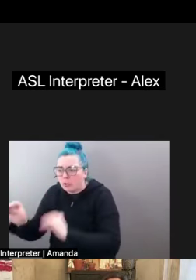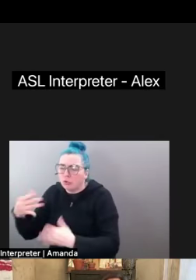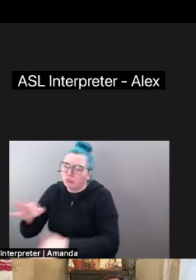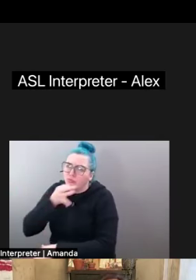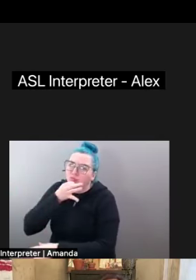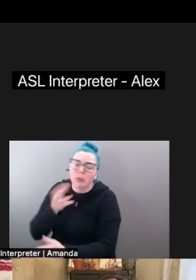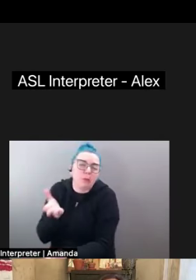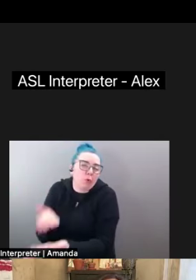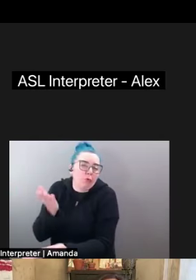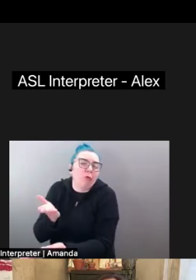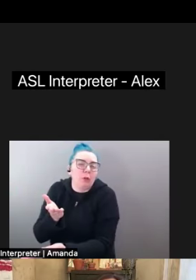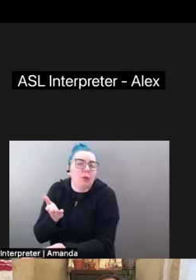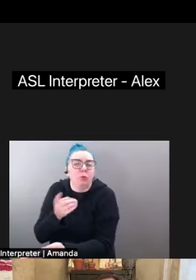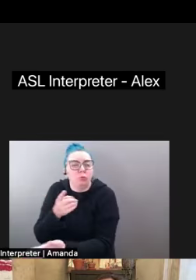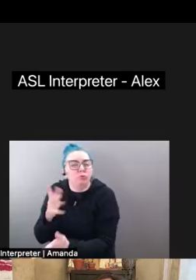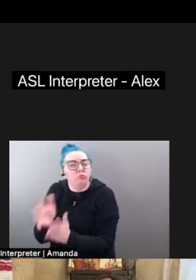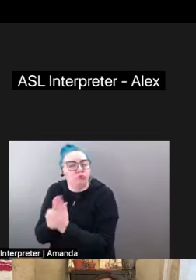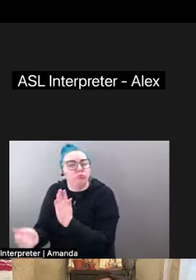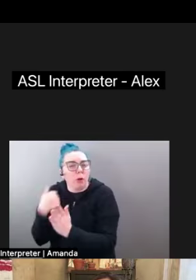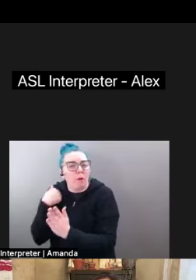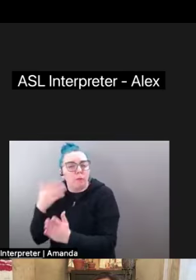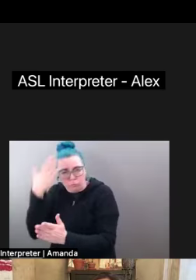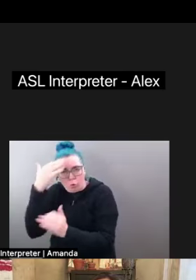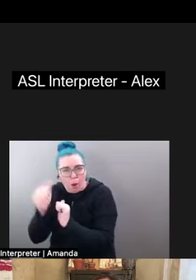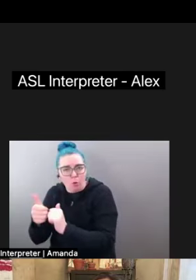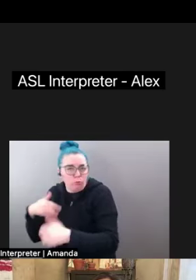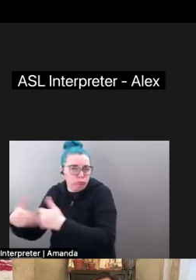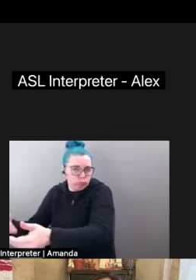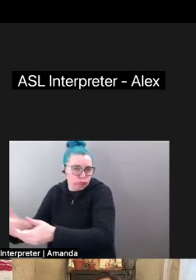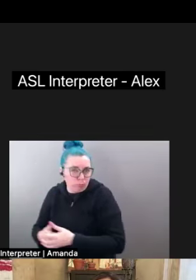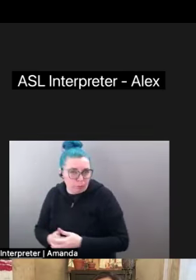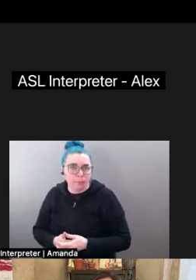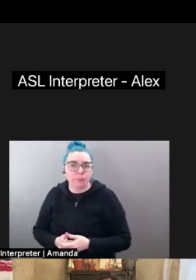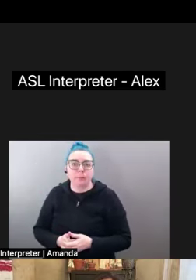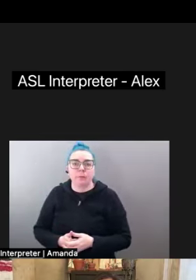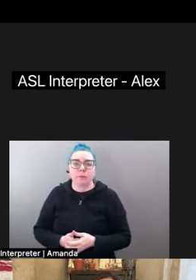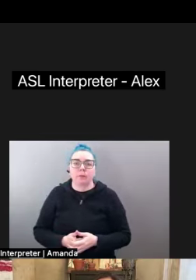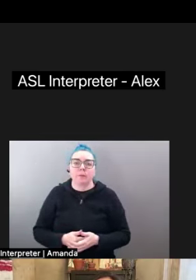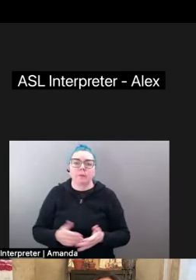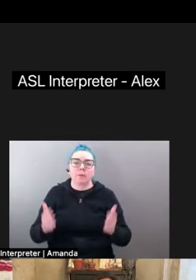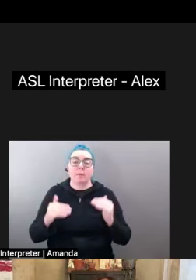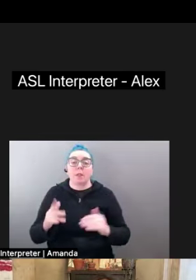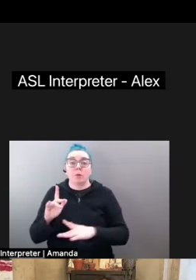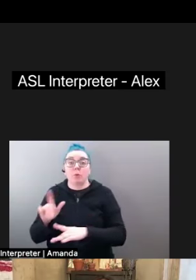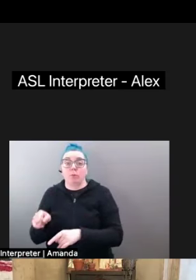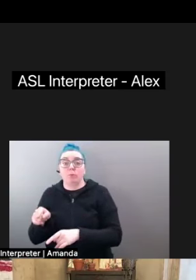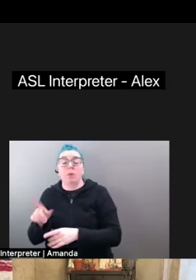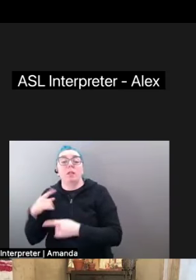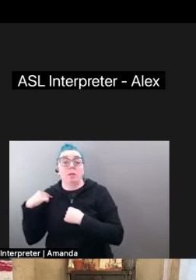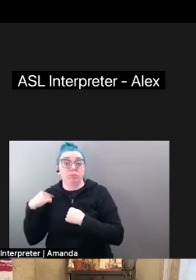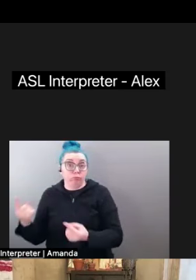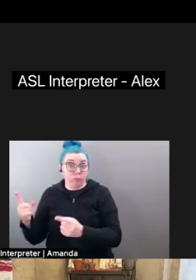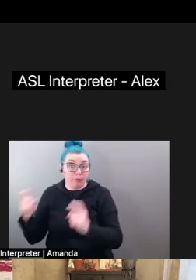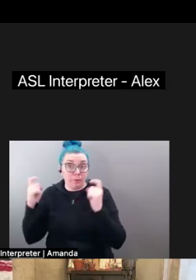Moving on to eligibility for established festivals, we have that additional criteria for having an existing